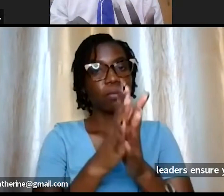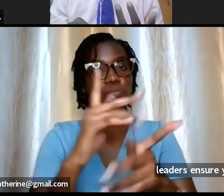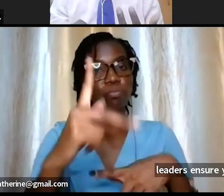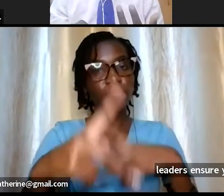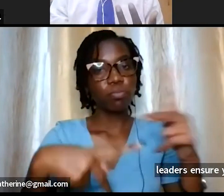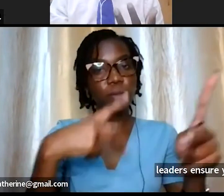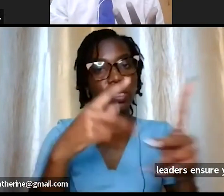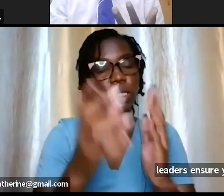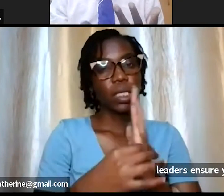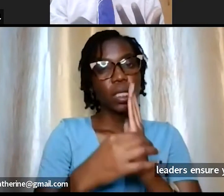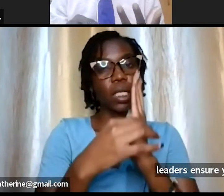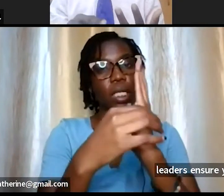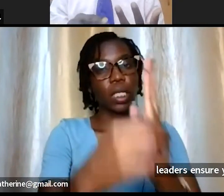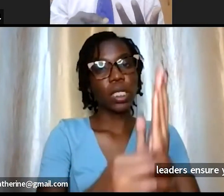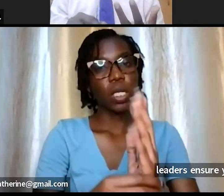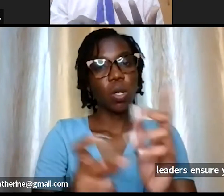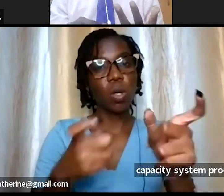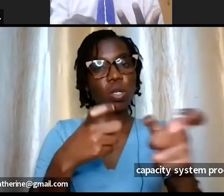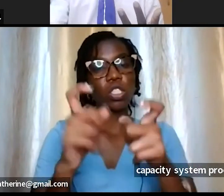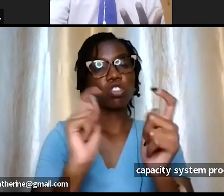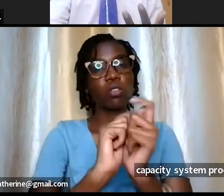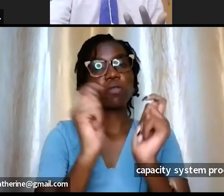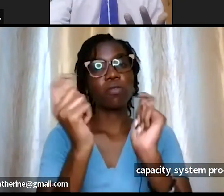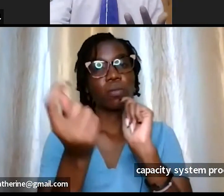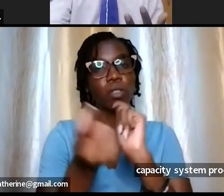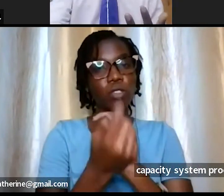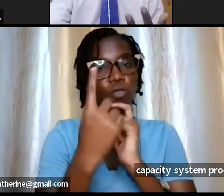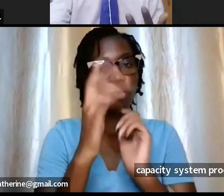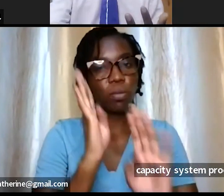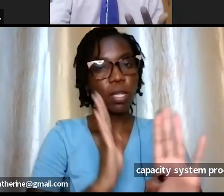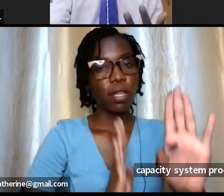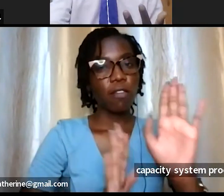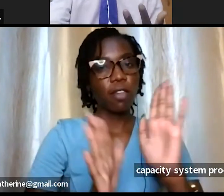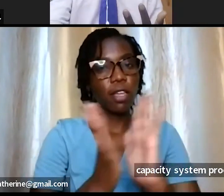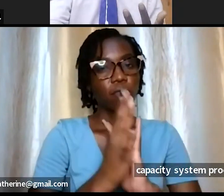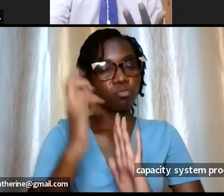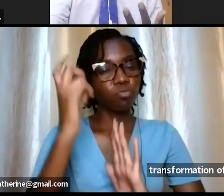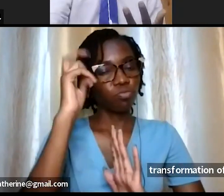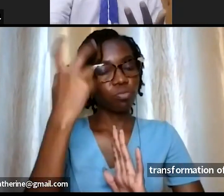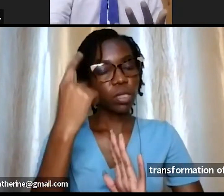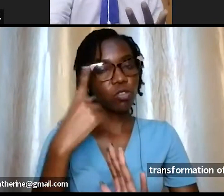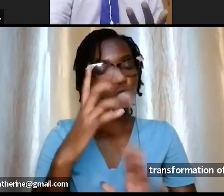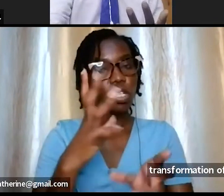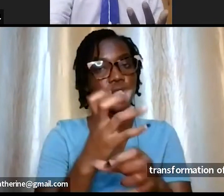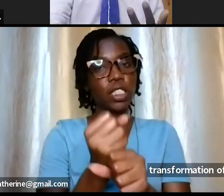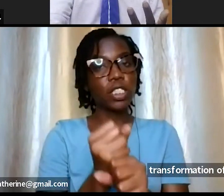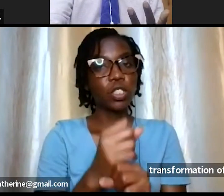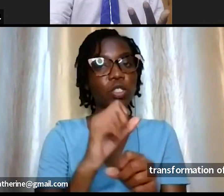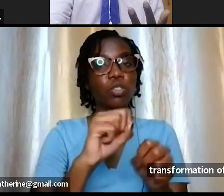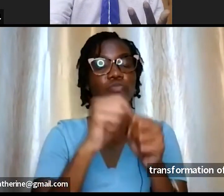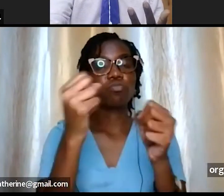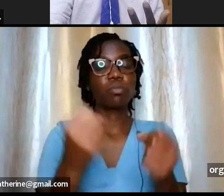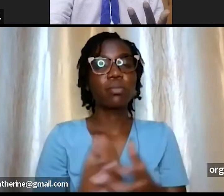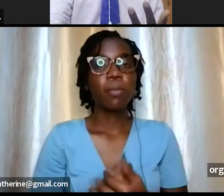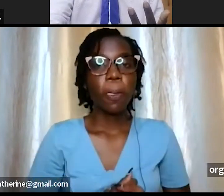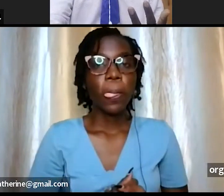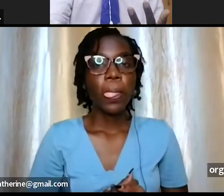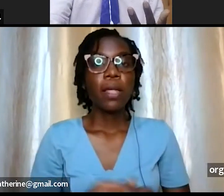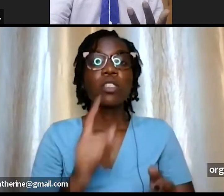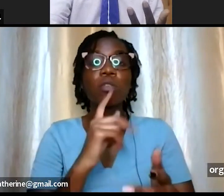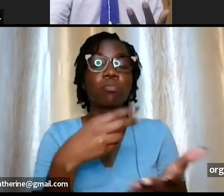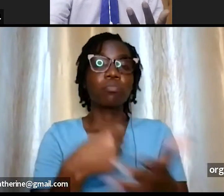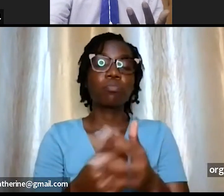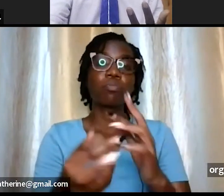guidelines that drive the transformation of behavior and realization of your organization strategy. That payroll